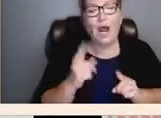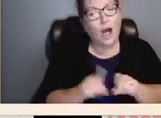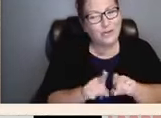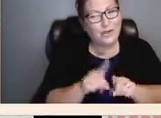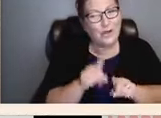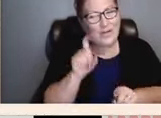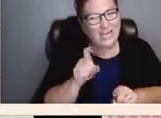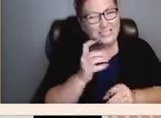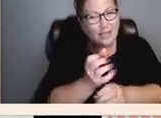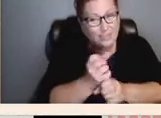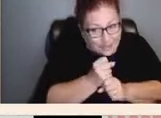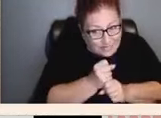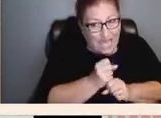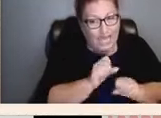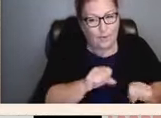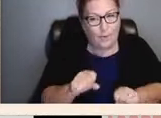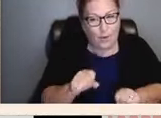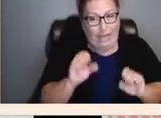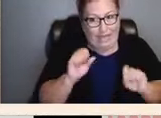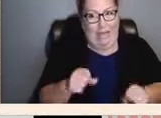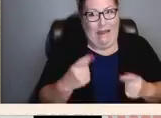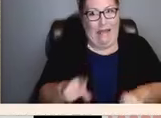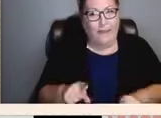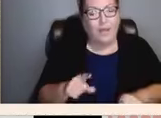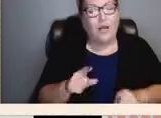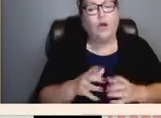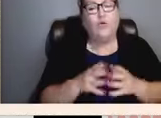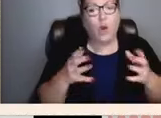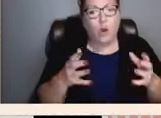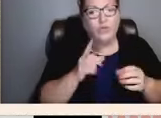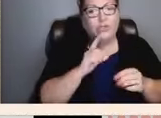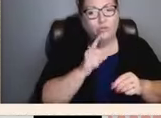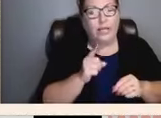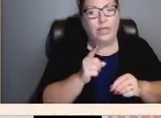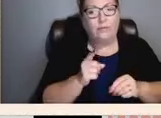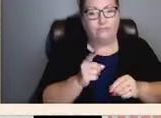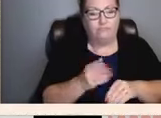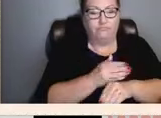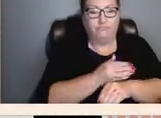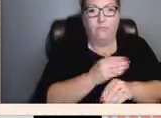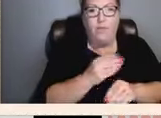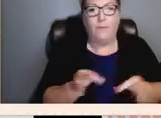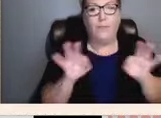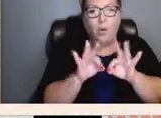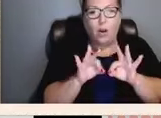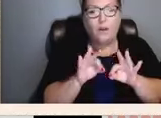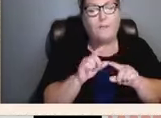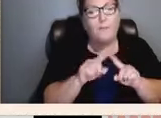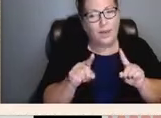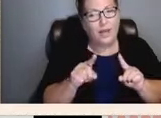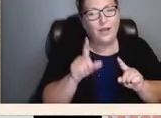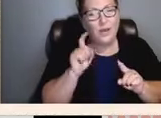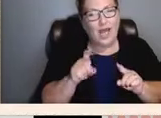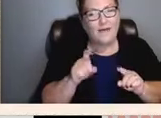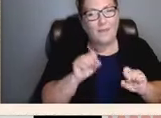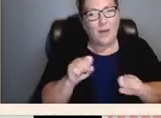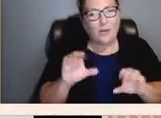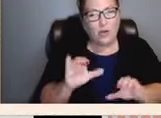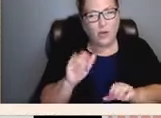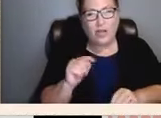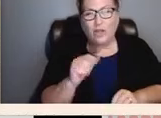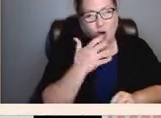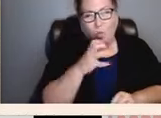attainable. Growth is very important, but it also wants to be attainable. You don't want to set yourself up for failure.